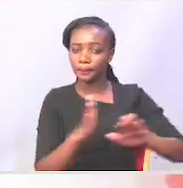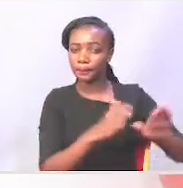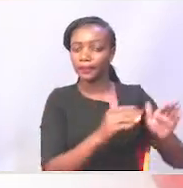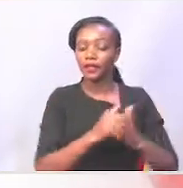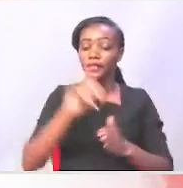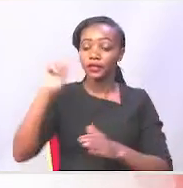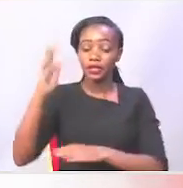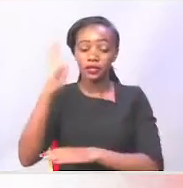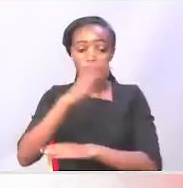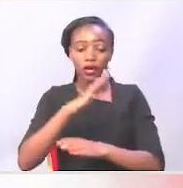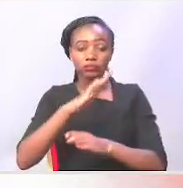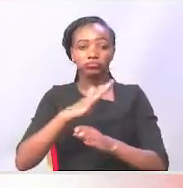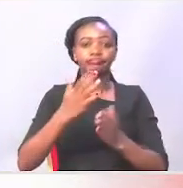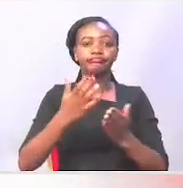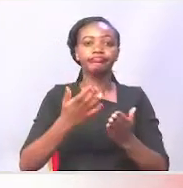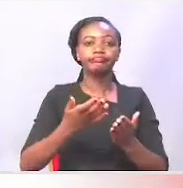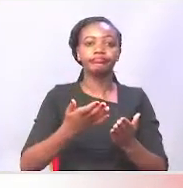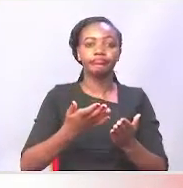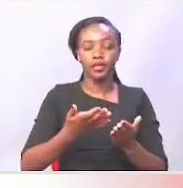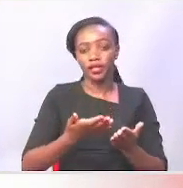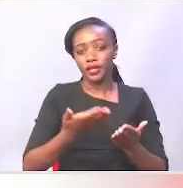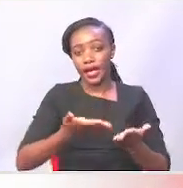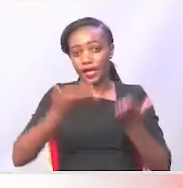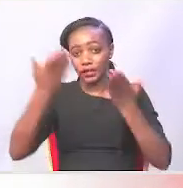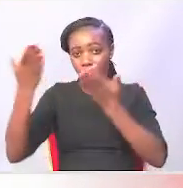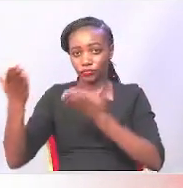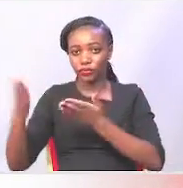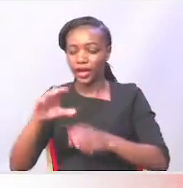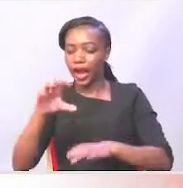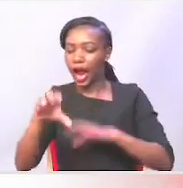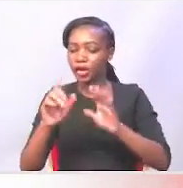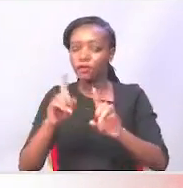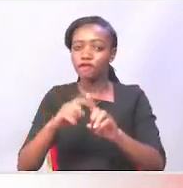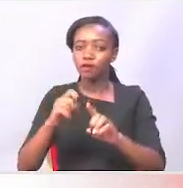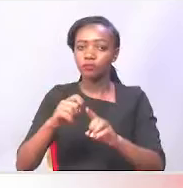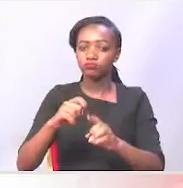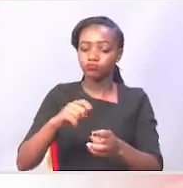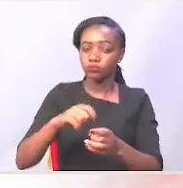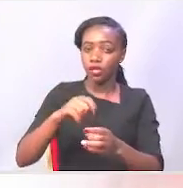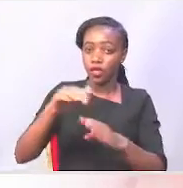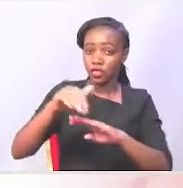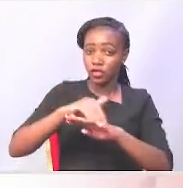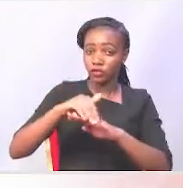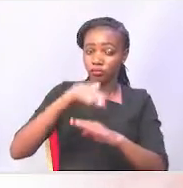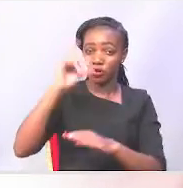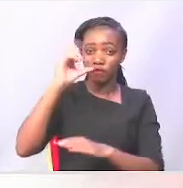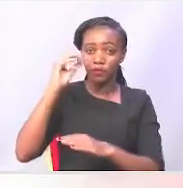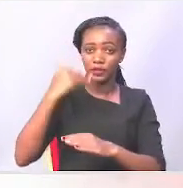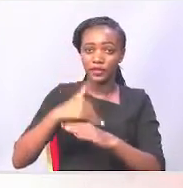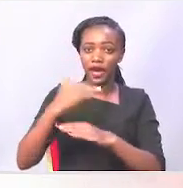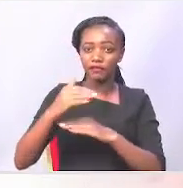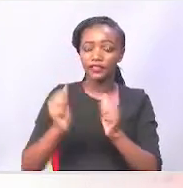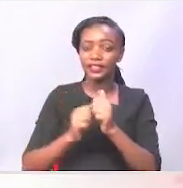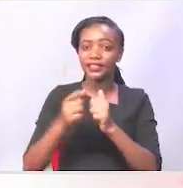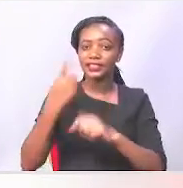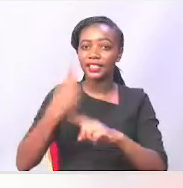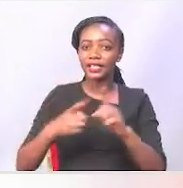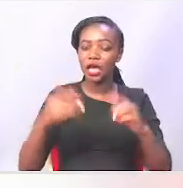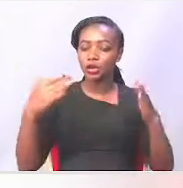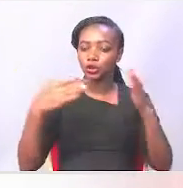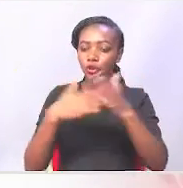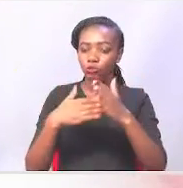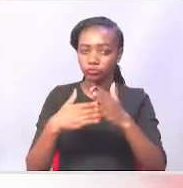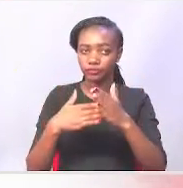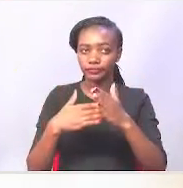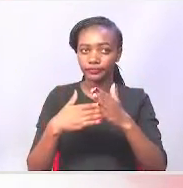resumed exportation of livestock from the port of Mombasa to Oman following a 16-year ban. Over 10,000 goats